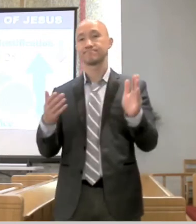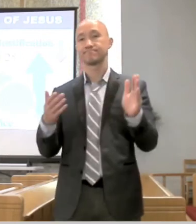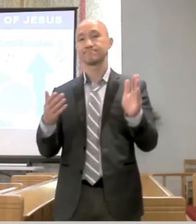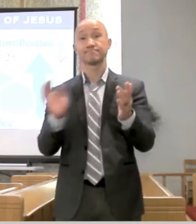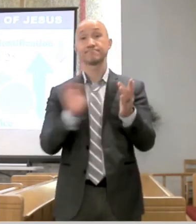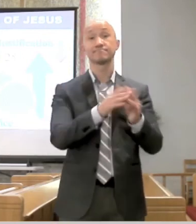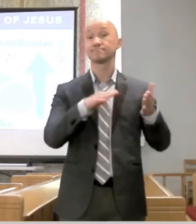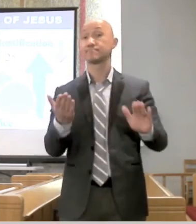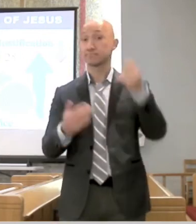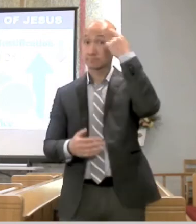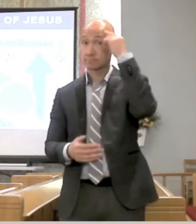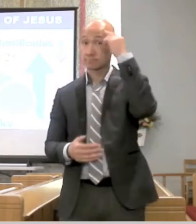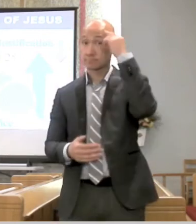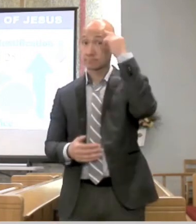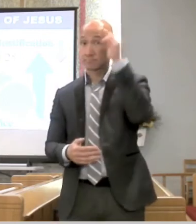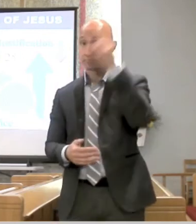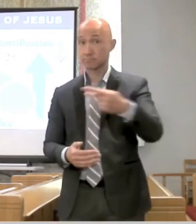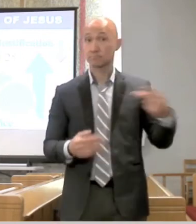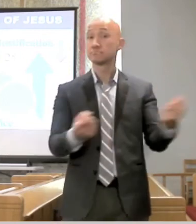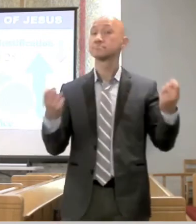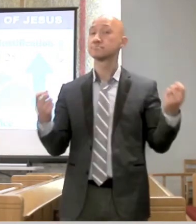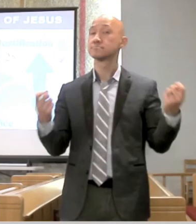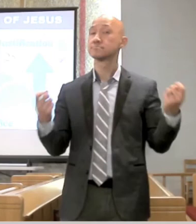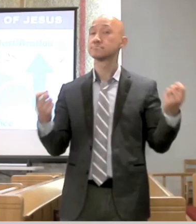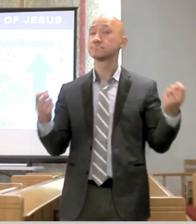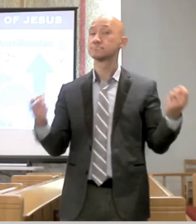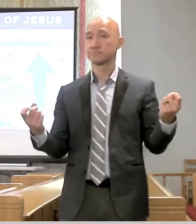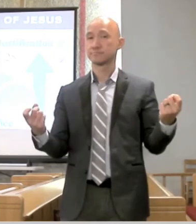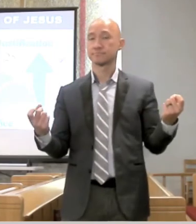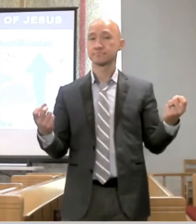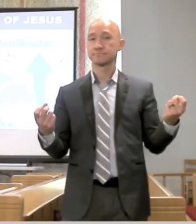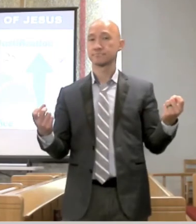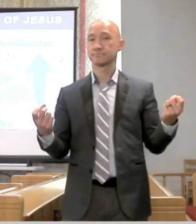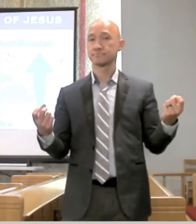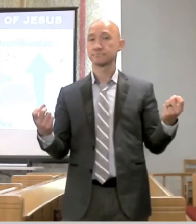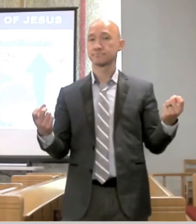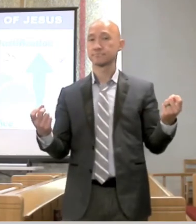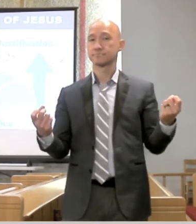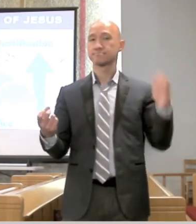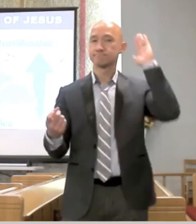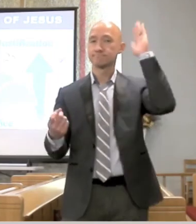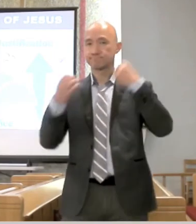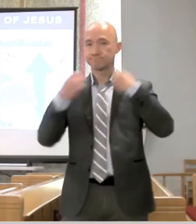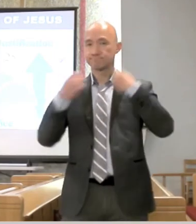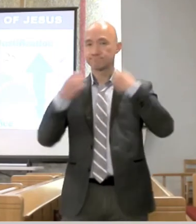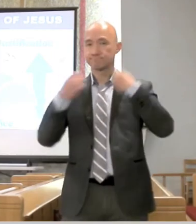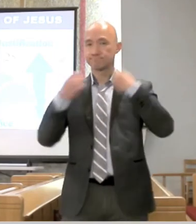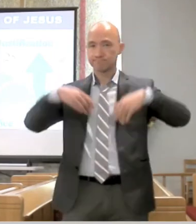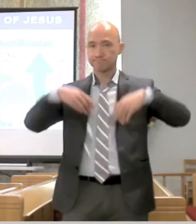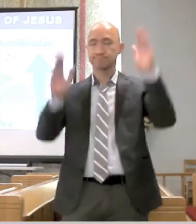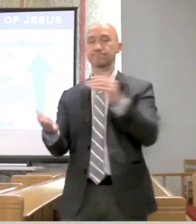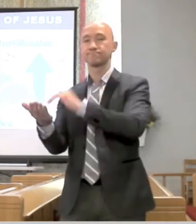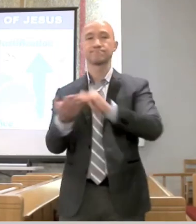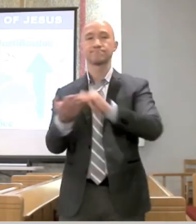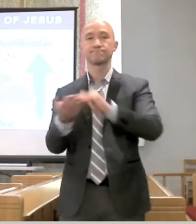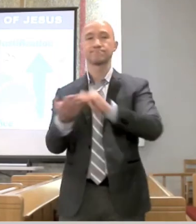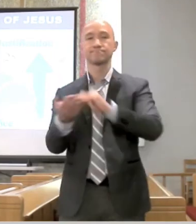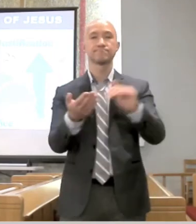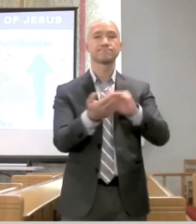set, isn't it? For the Lamb of God to be given up as a sacrifice of atonement for